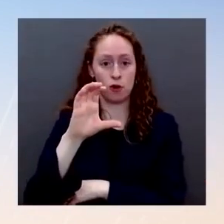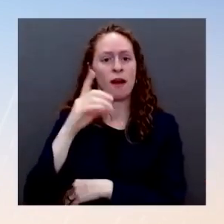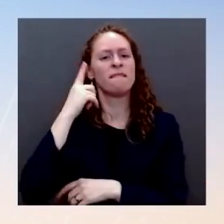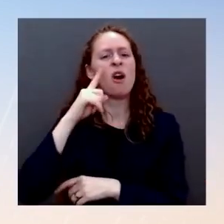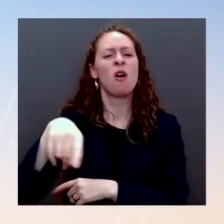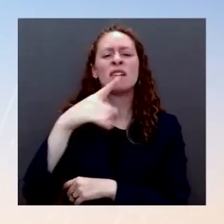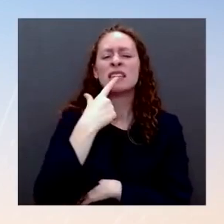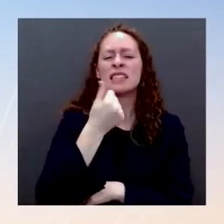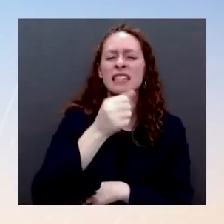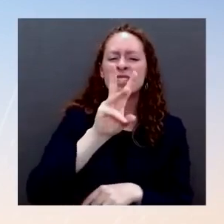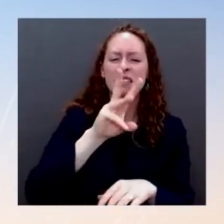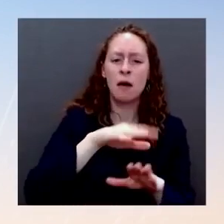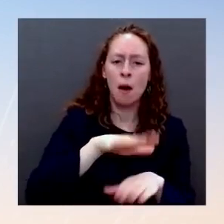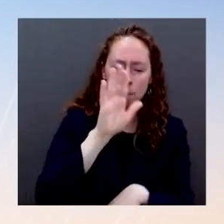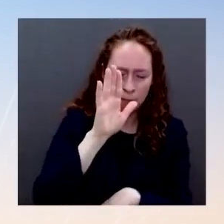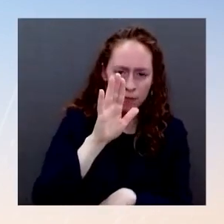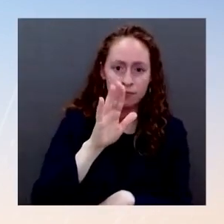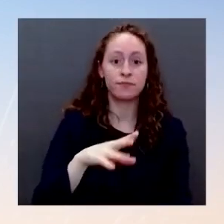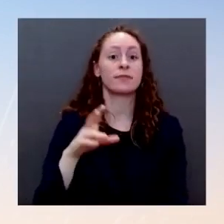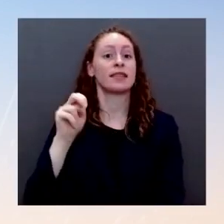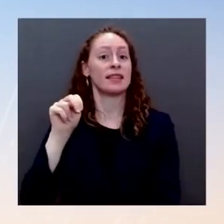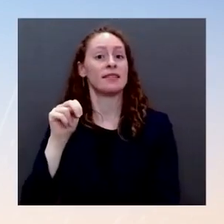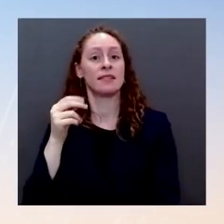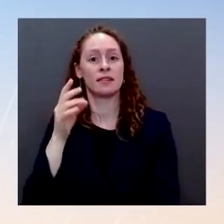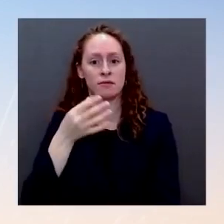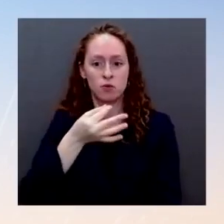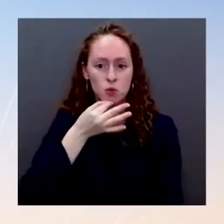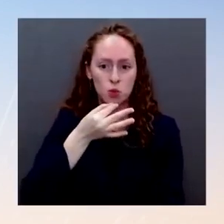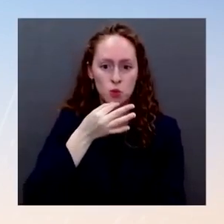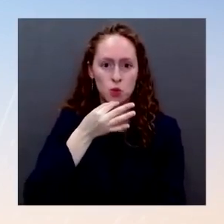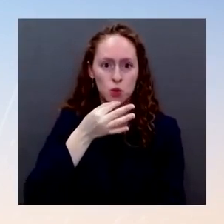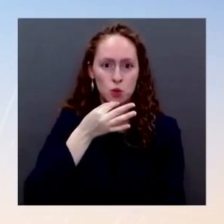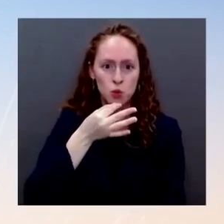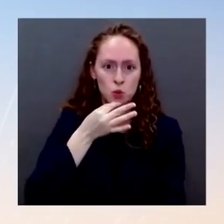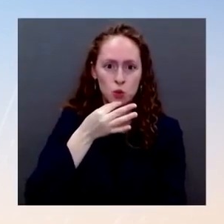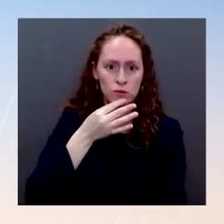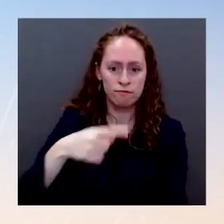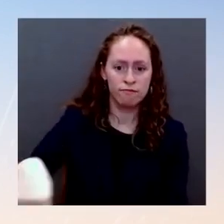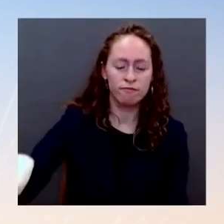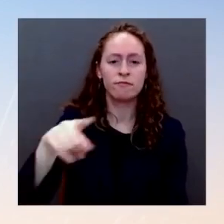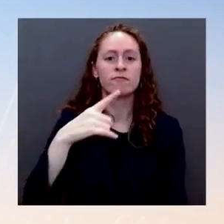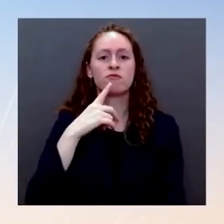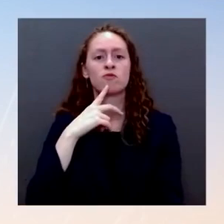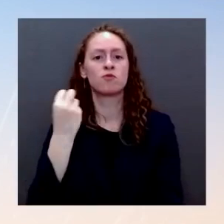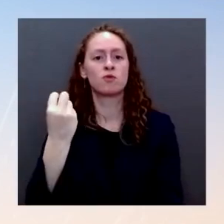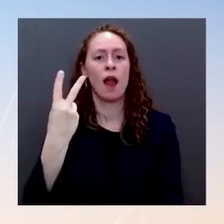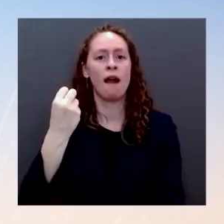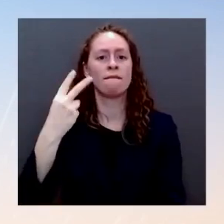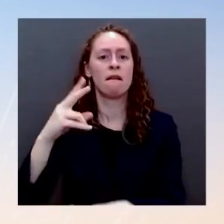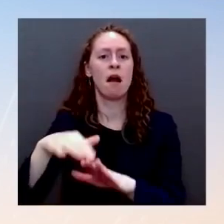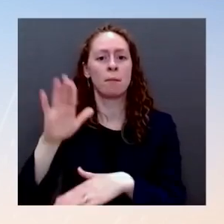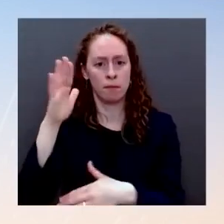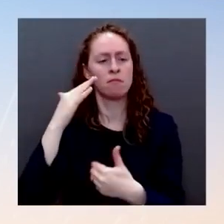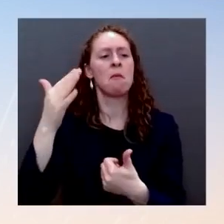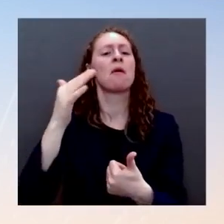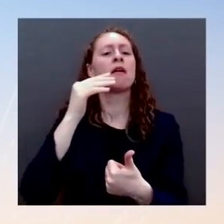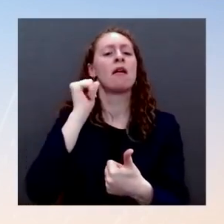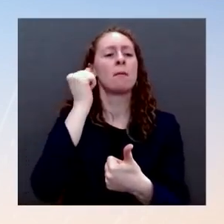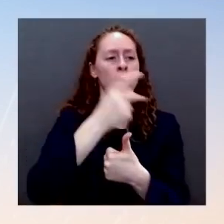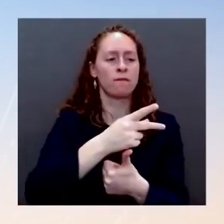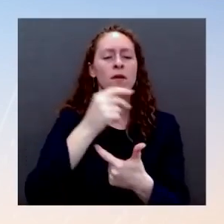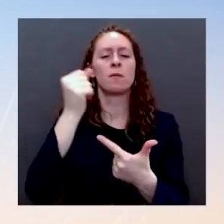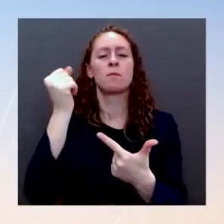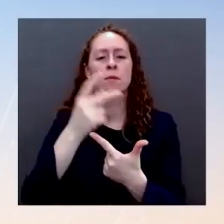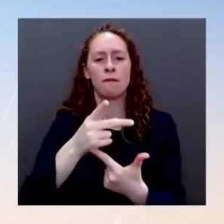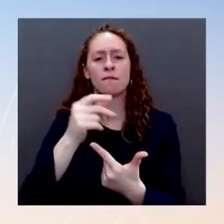for kids ages 12 to 15. So I guess my question is, why has the protocol been different with the boosters